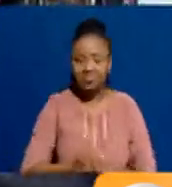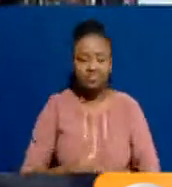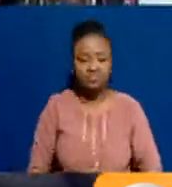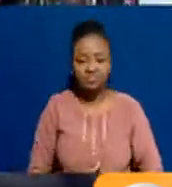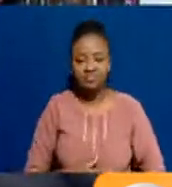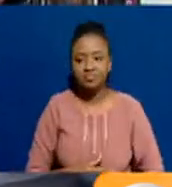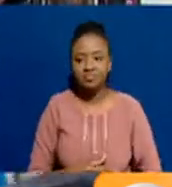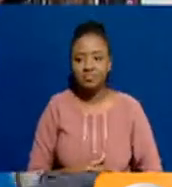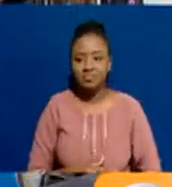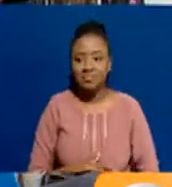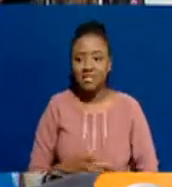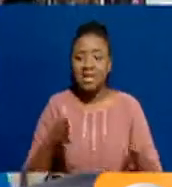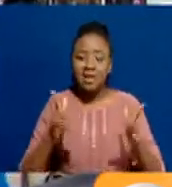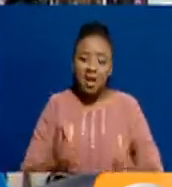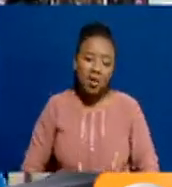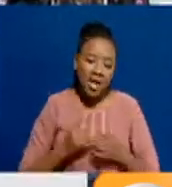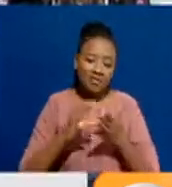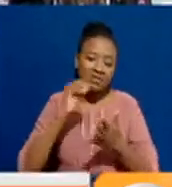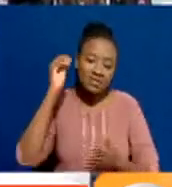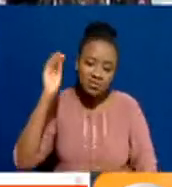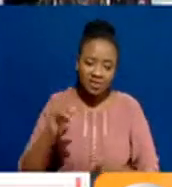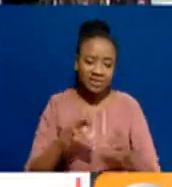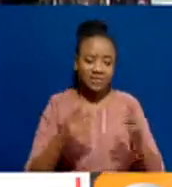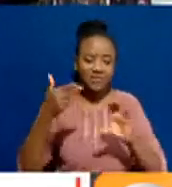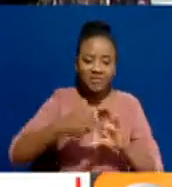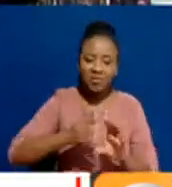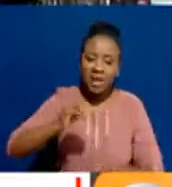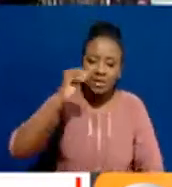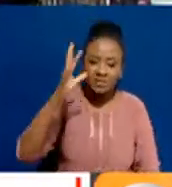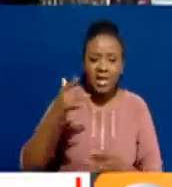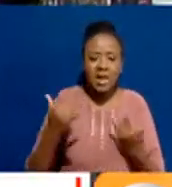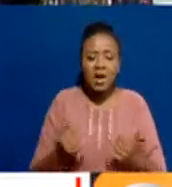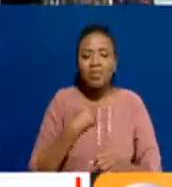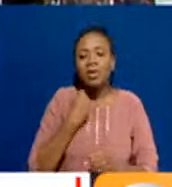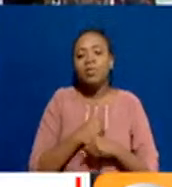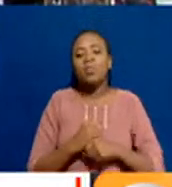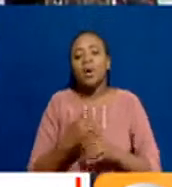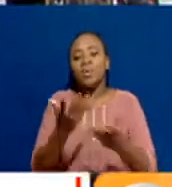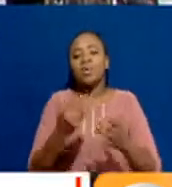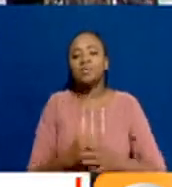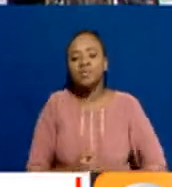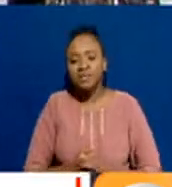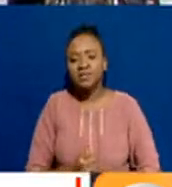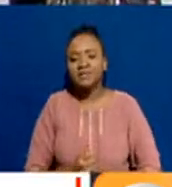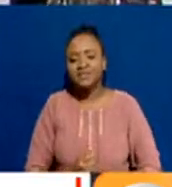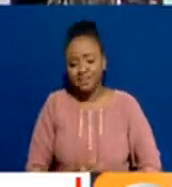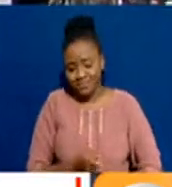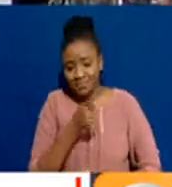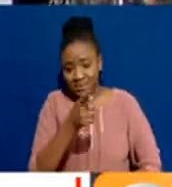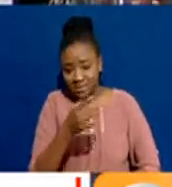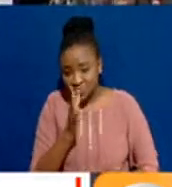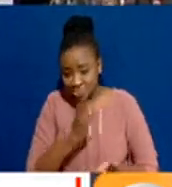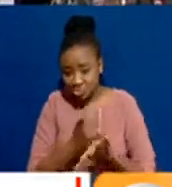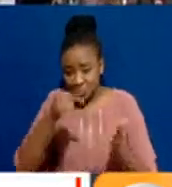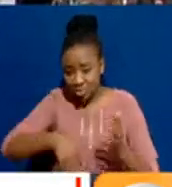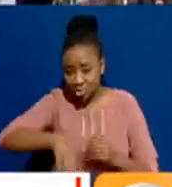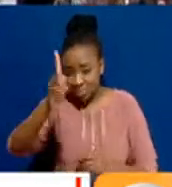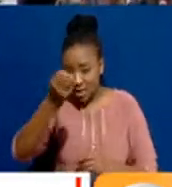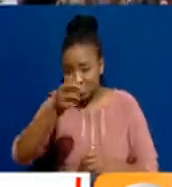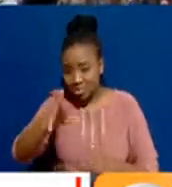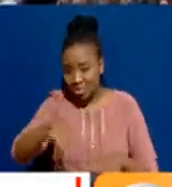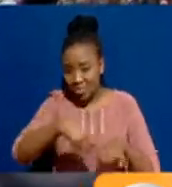Life vile imepanda na tumepandishiwa mafuta, hatujui tutafanya kazi gani tena. Hatujui sasa hii ndio potom hapa ama ndio